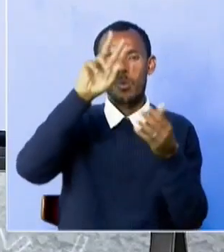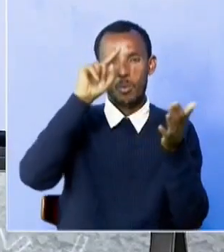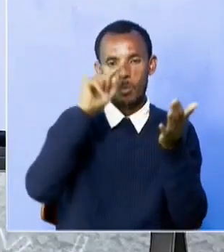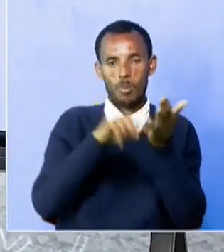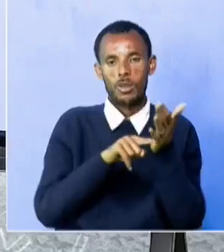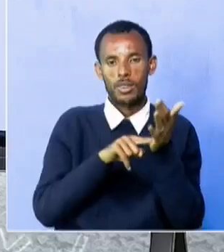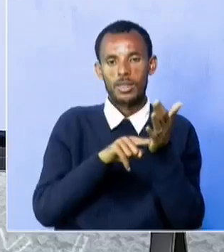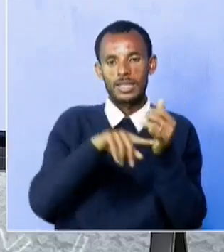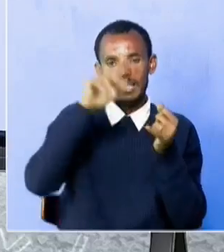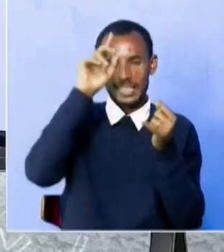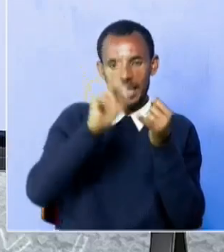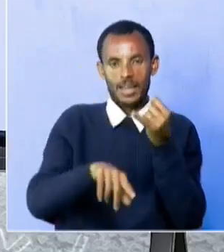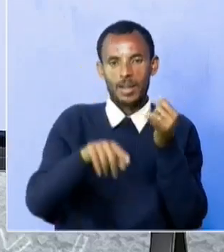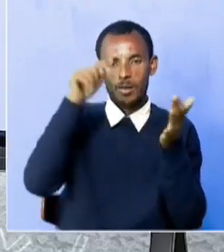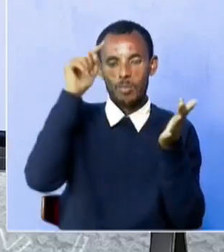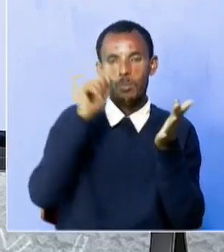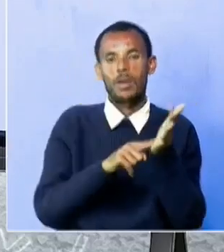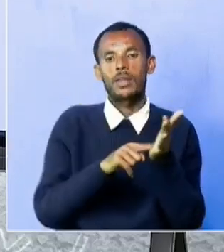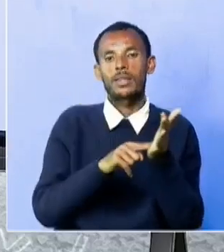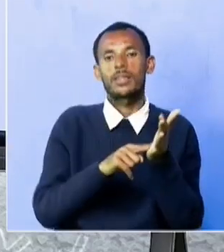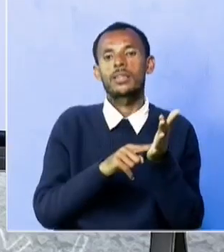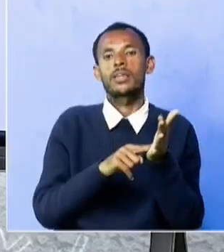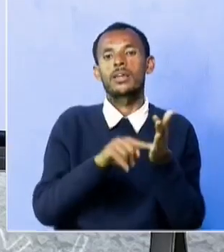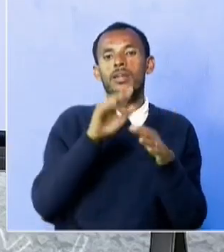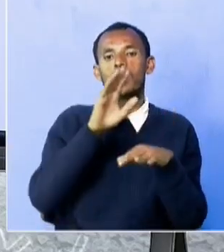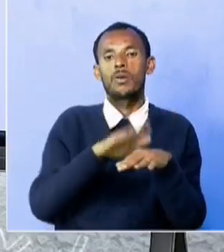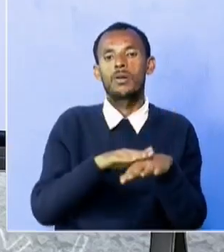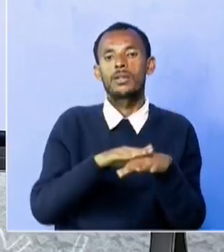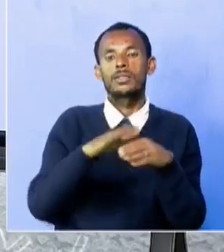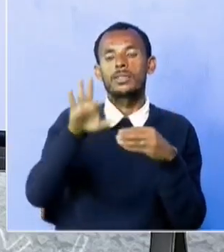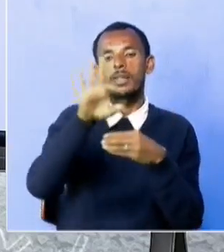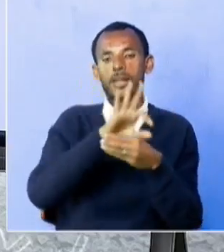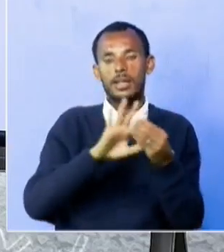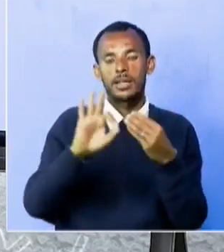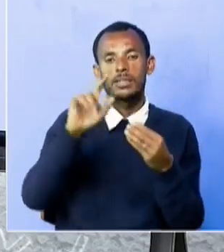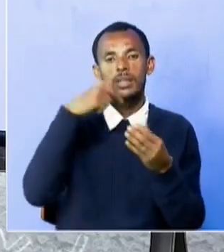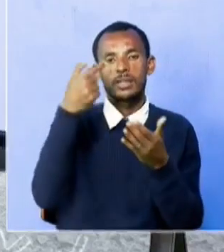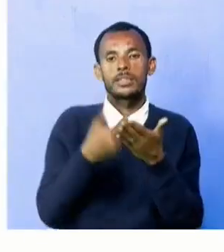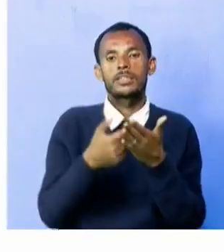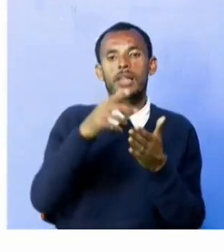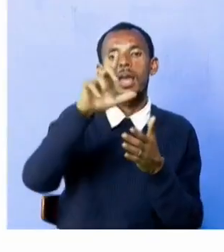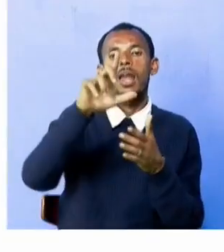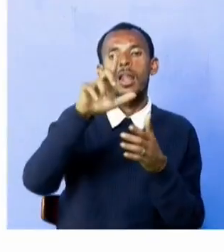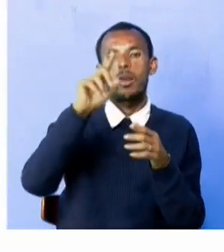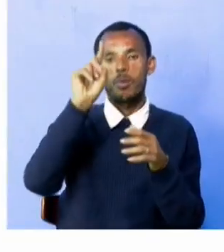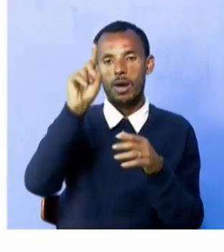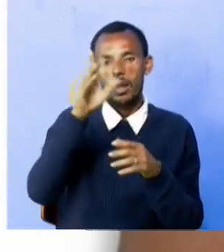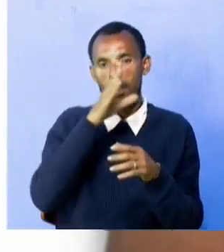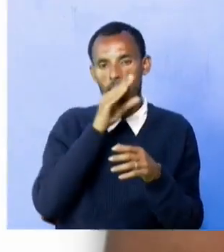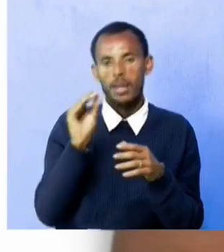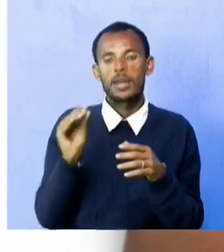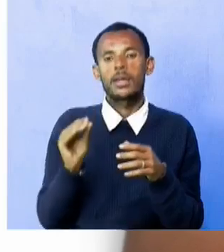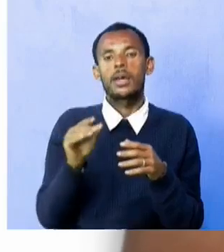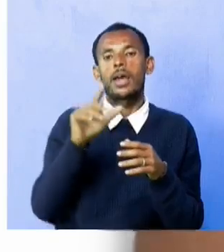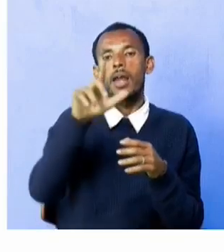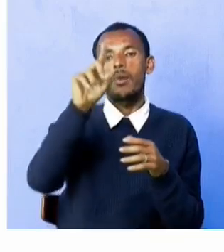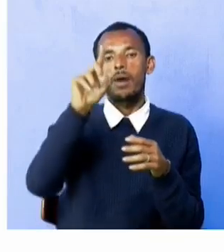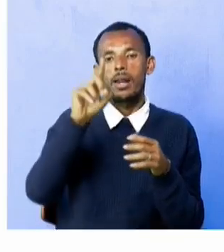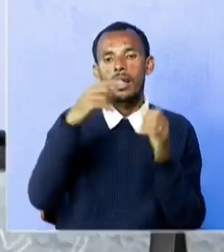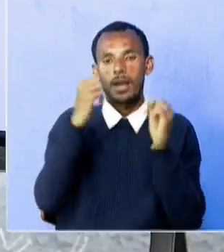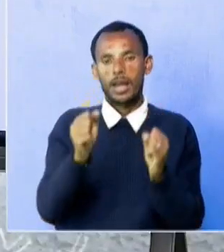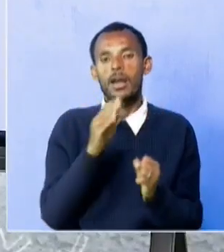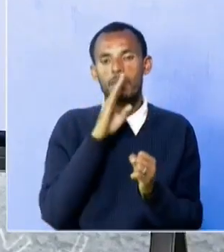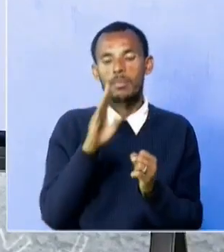end point need not be on the circle. Say this is L1, and L1 can be